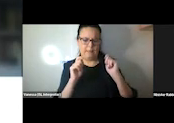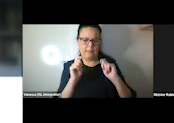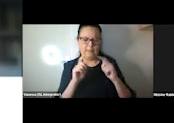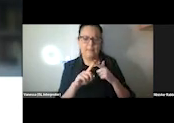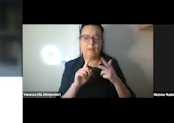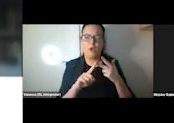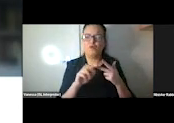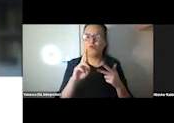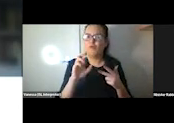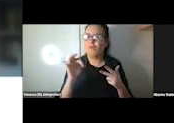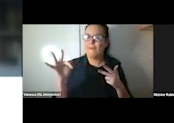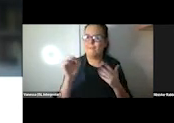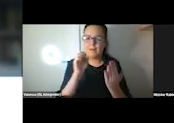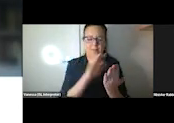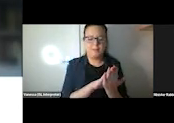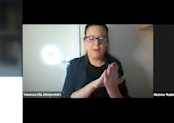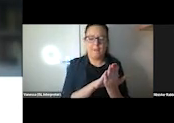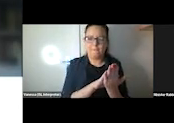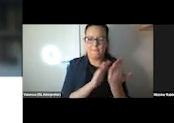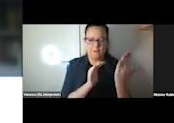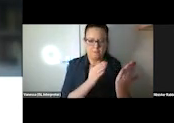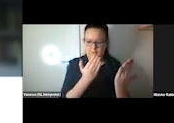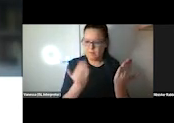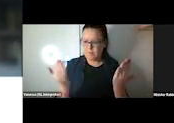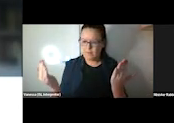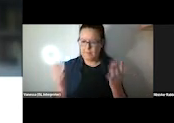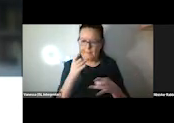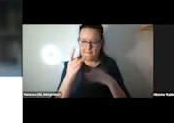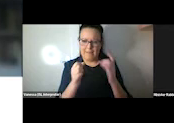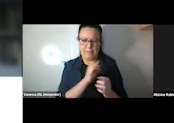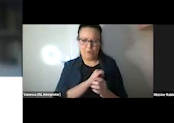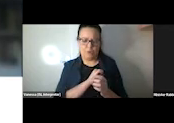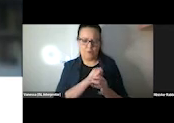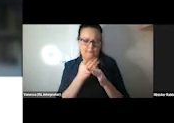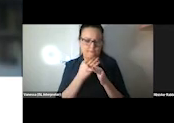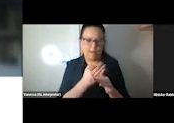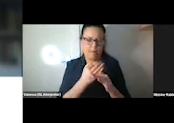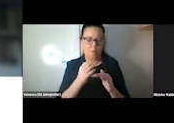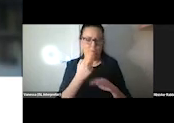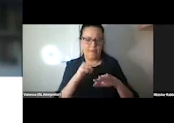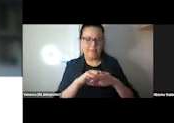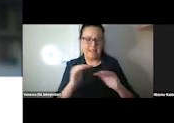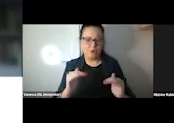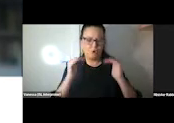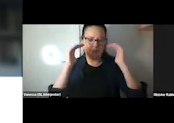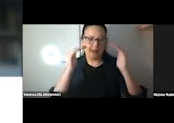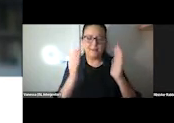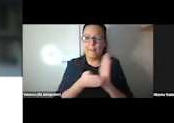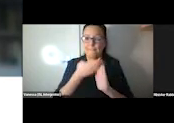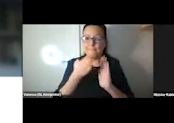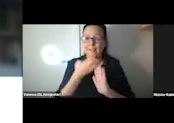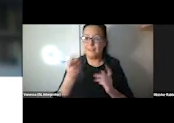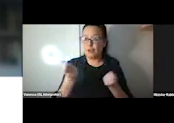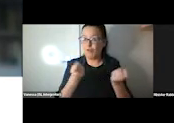reference documents that you may use to ensure that you have conformed to national standards, could be building regulations, or it could indeed be